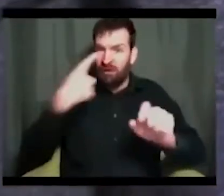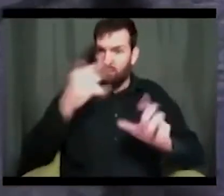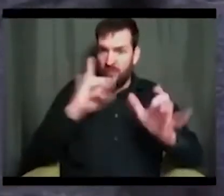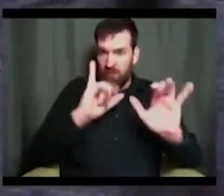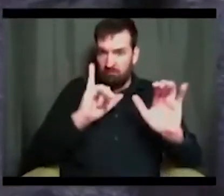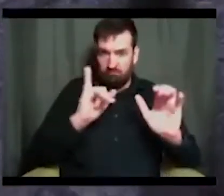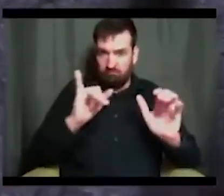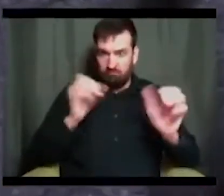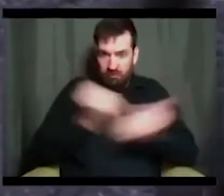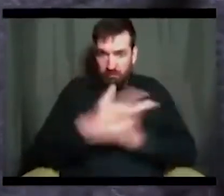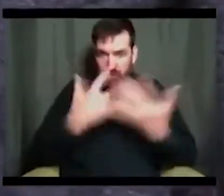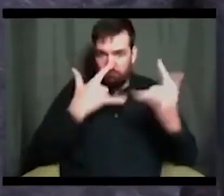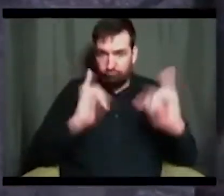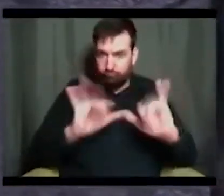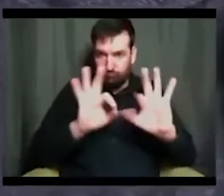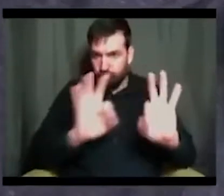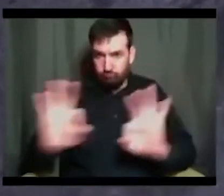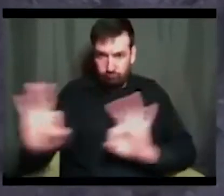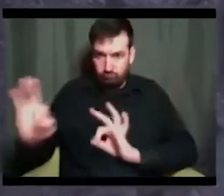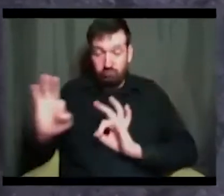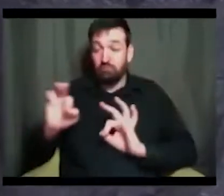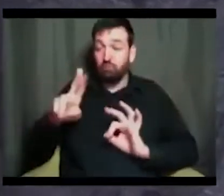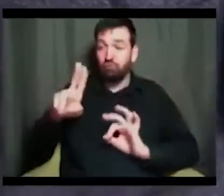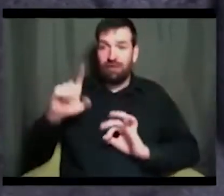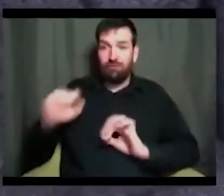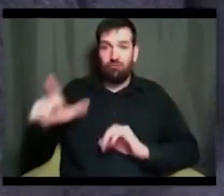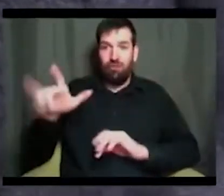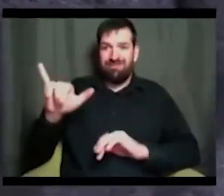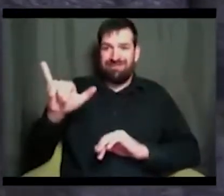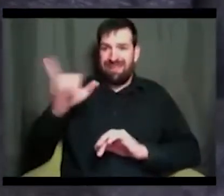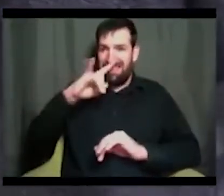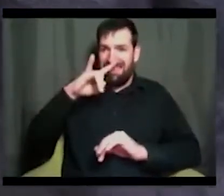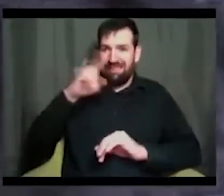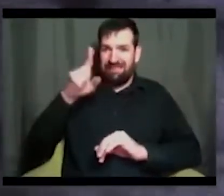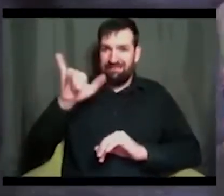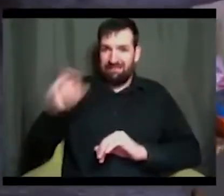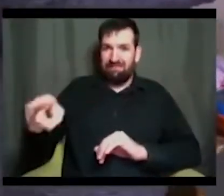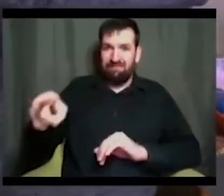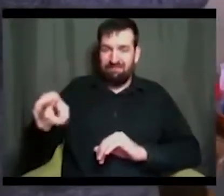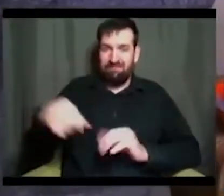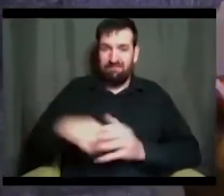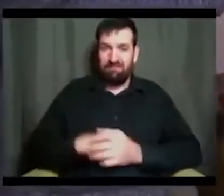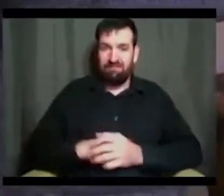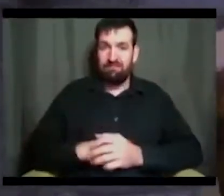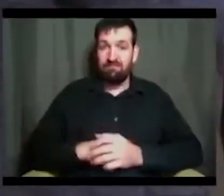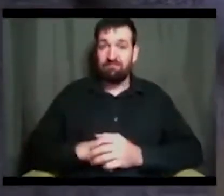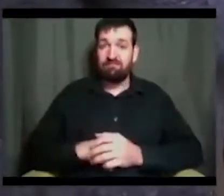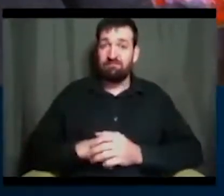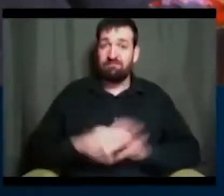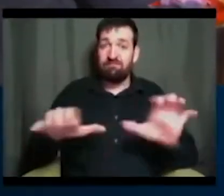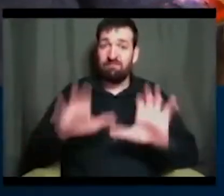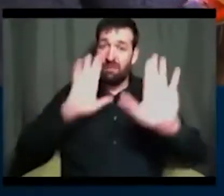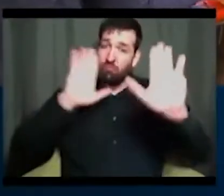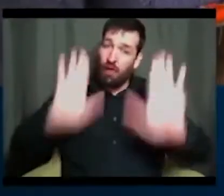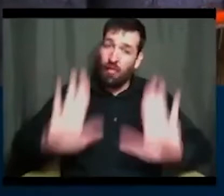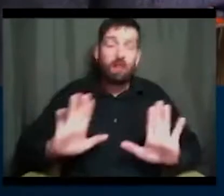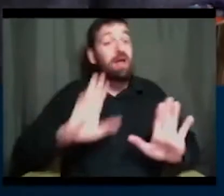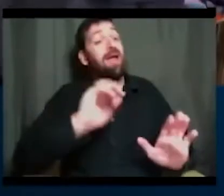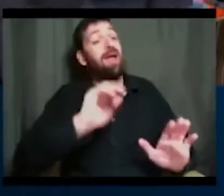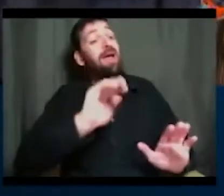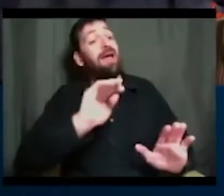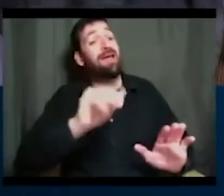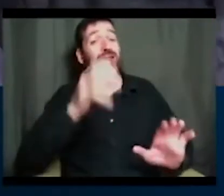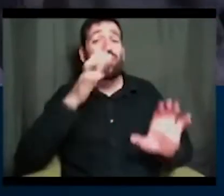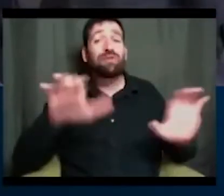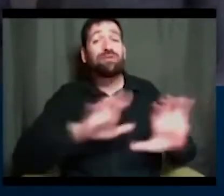Russell have done really, really well with the vaccine. Russell, you're going to listen to music, right? Hey, pal, you're going to do so well.